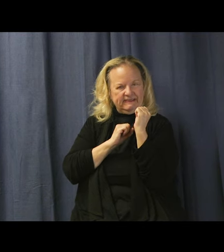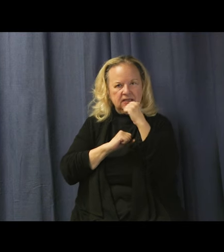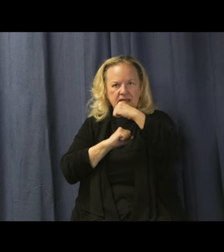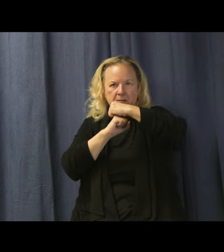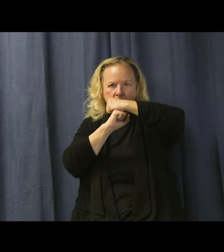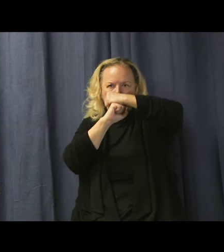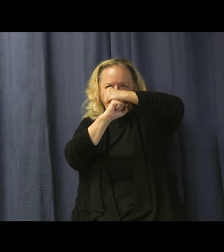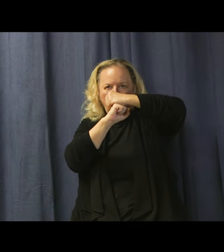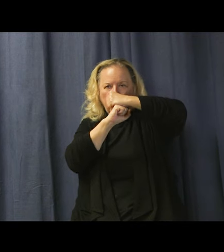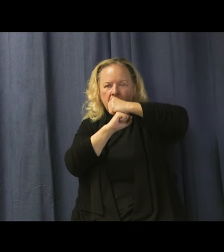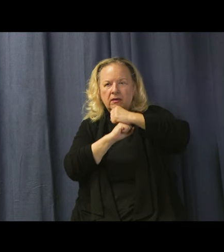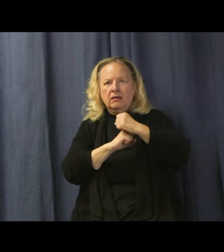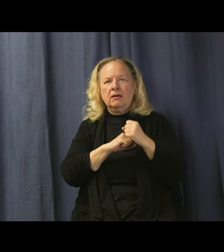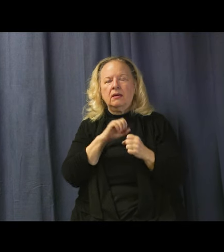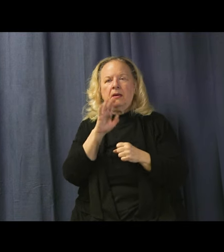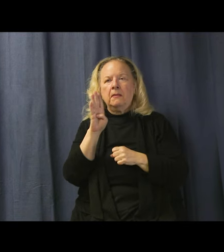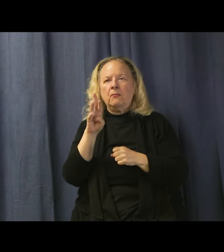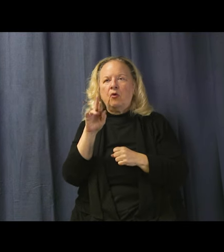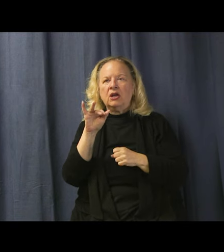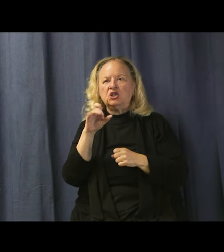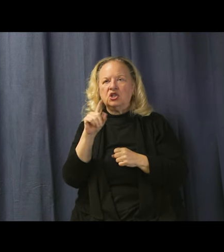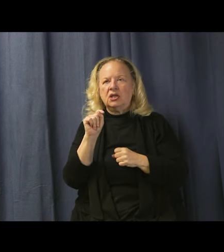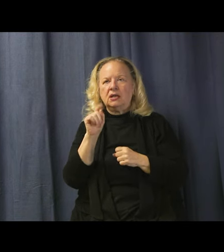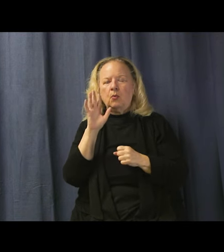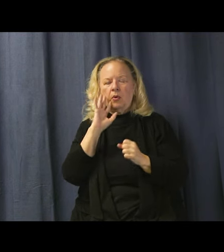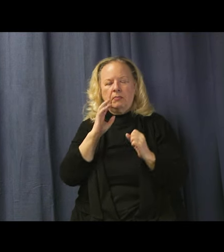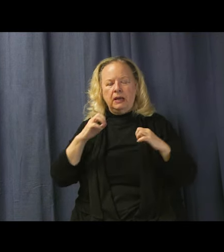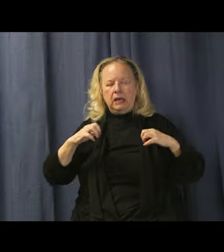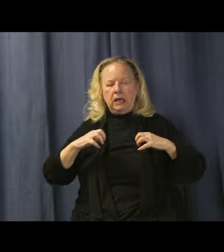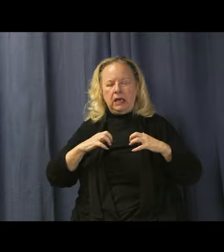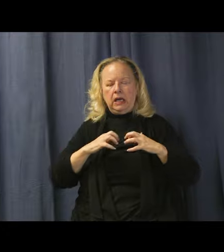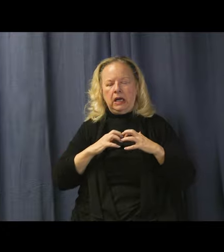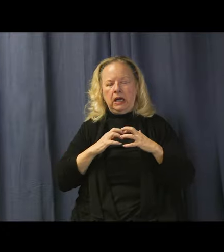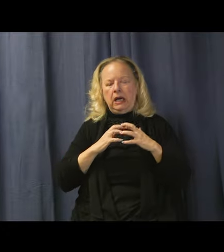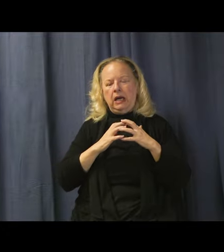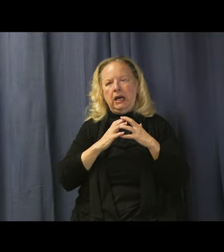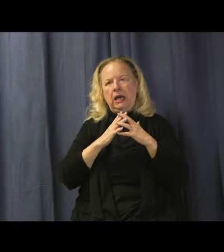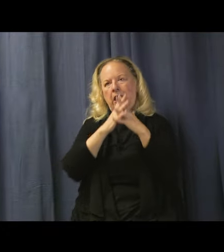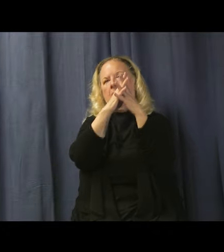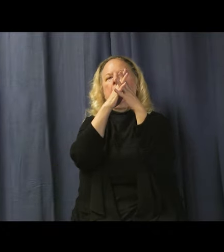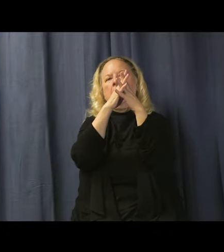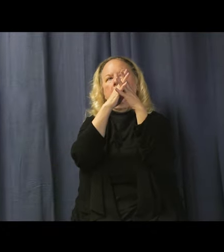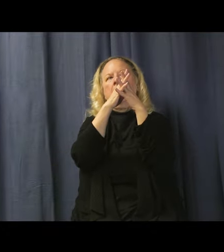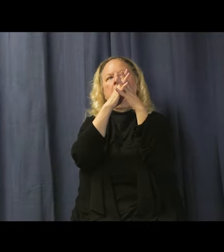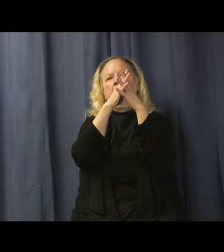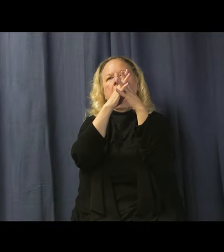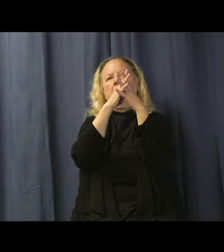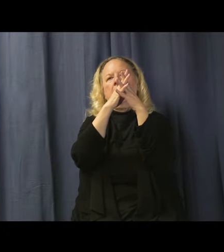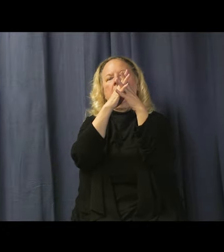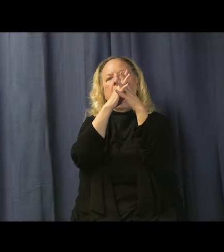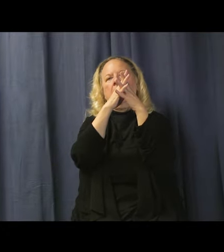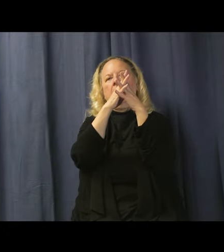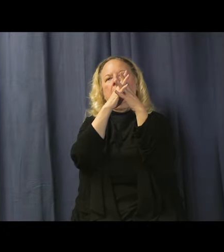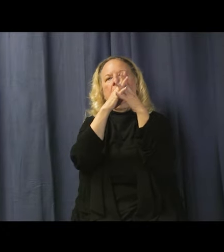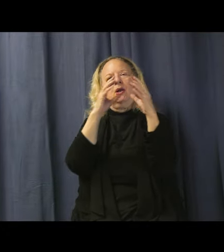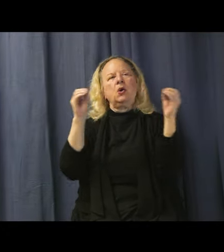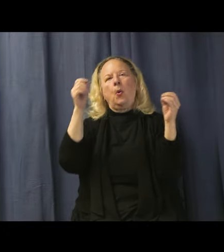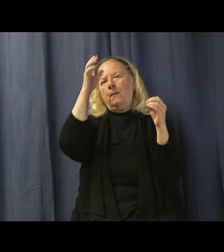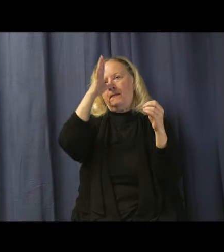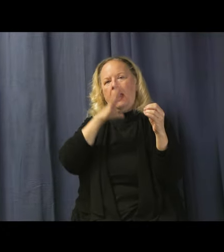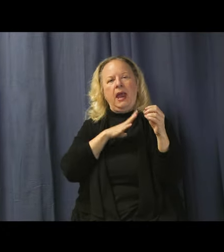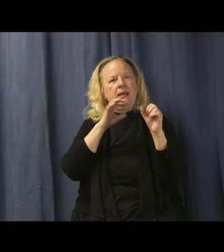is Bereshit, and we're going to put the pieces together where you know no man could build